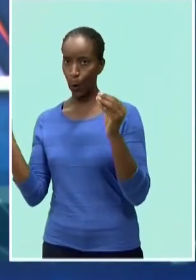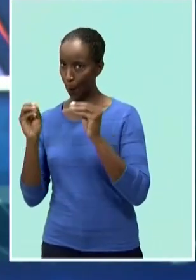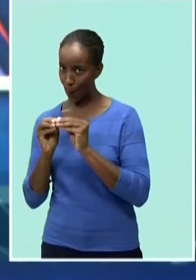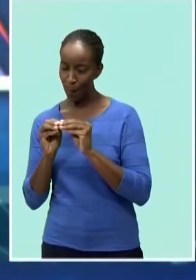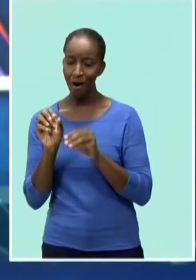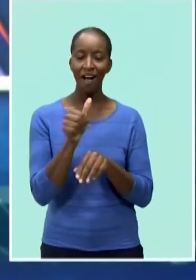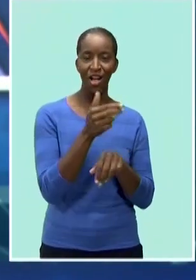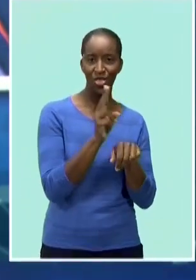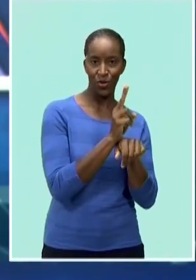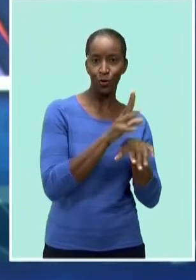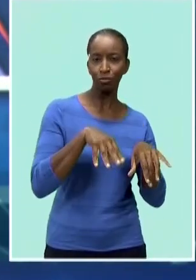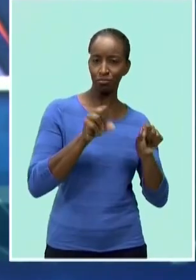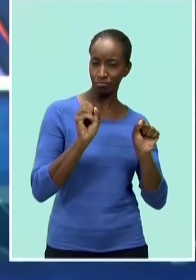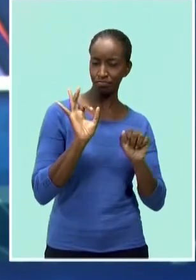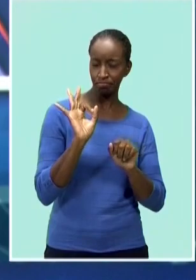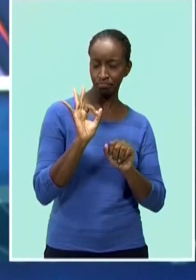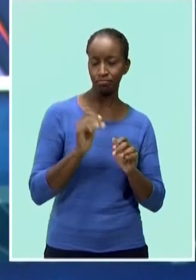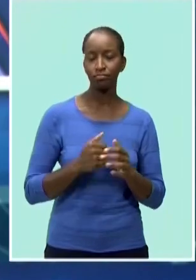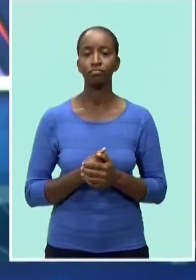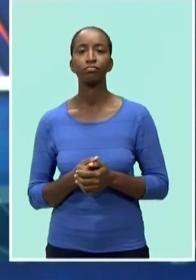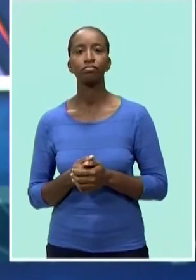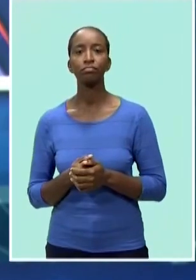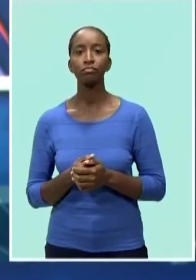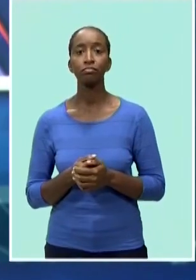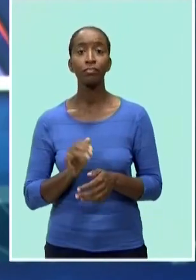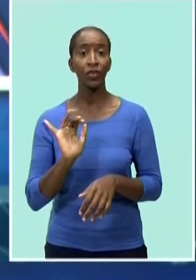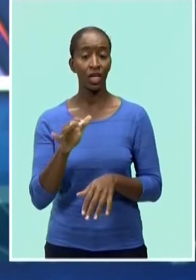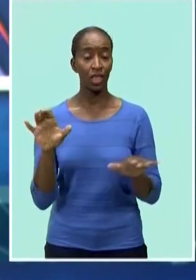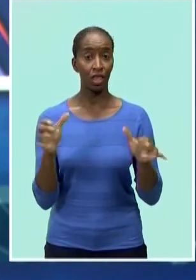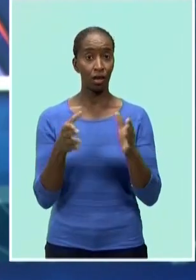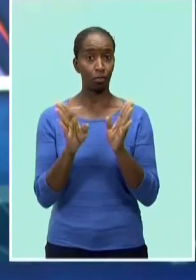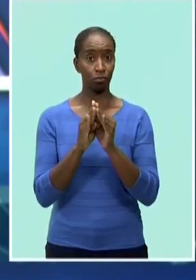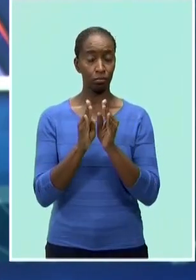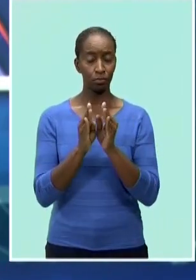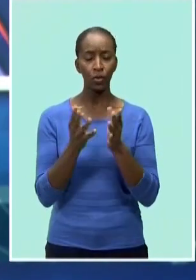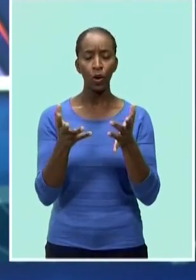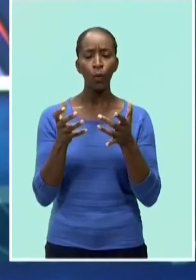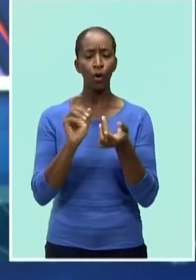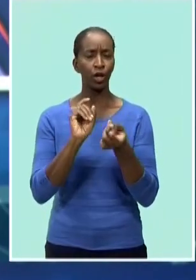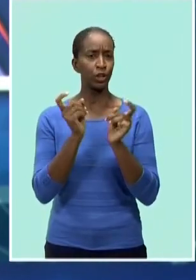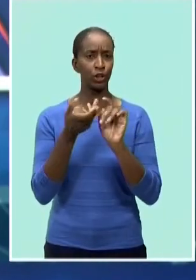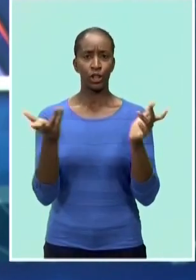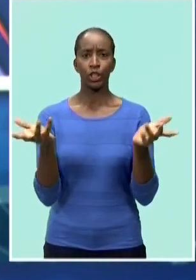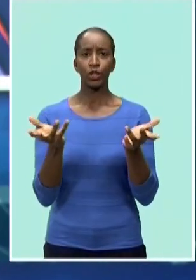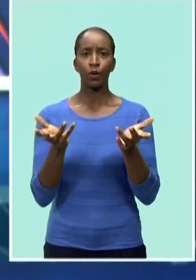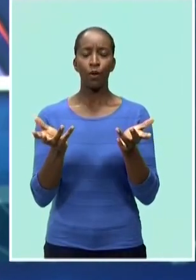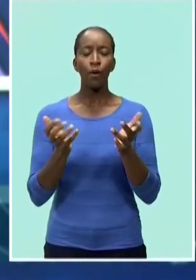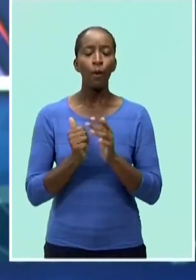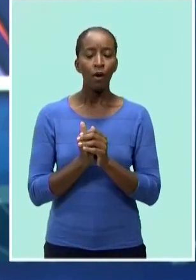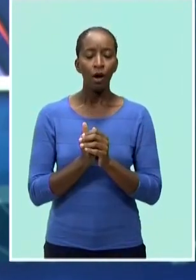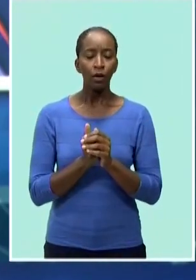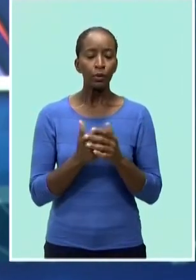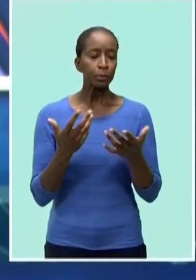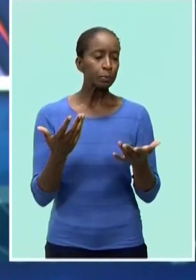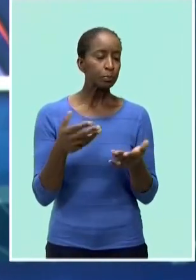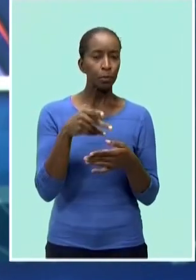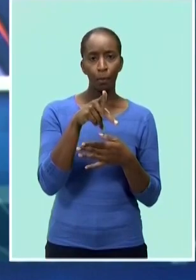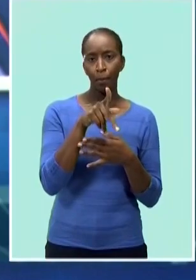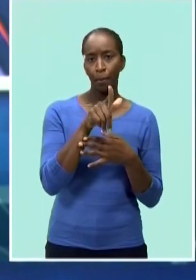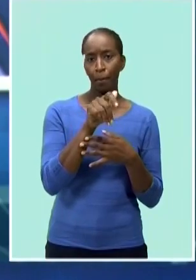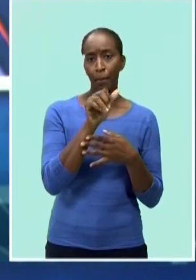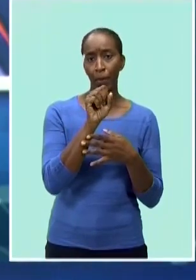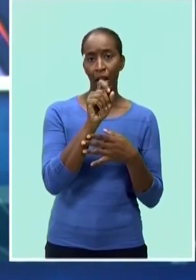it was revealed that consideration is being given to amending the Returnable Container Act. Currently, petrol-based plastics, mainly PET bottles, are collected